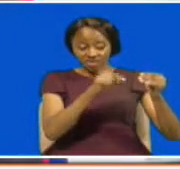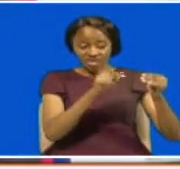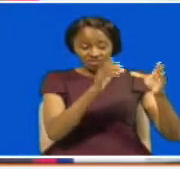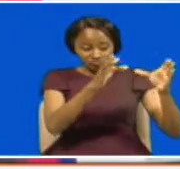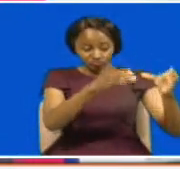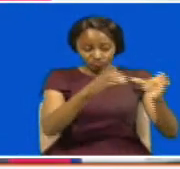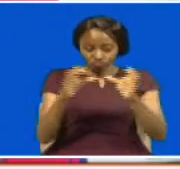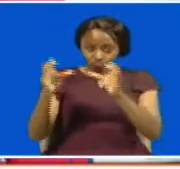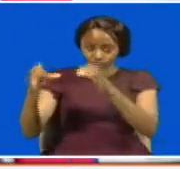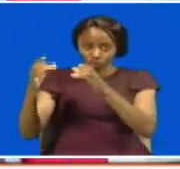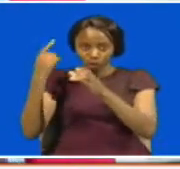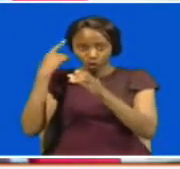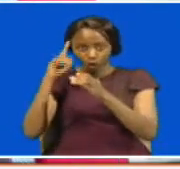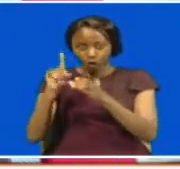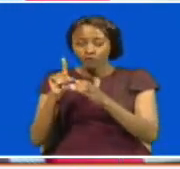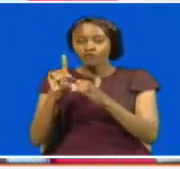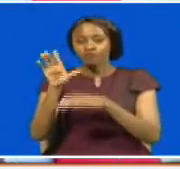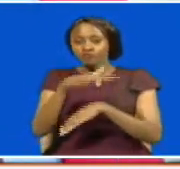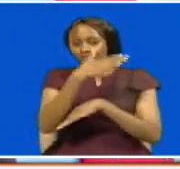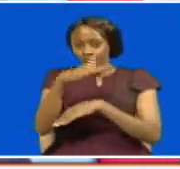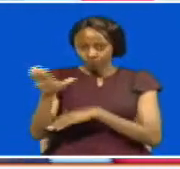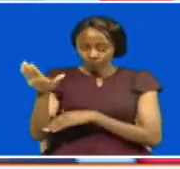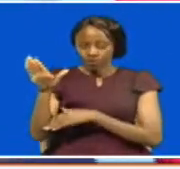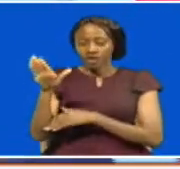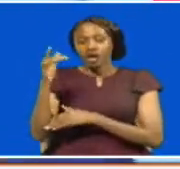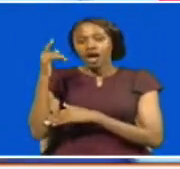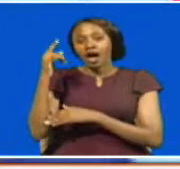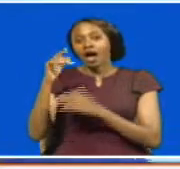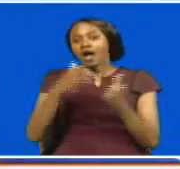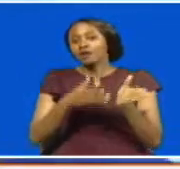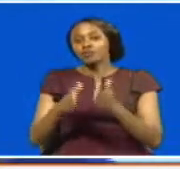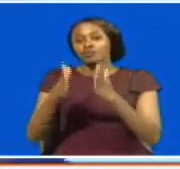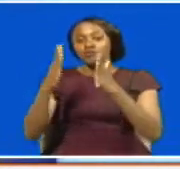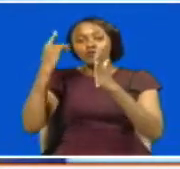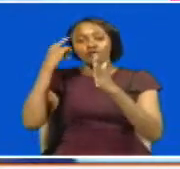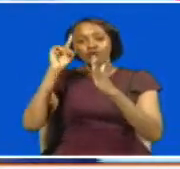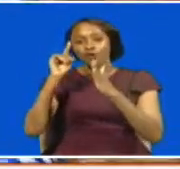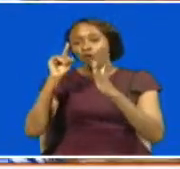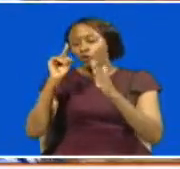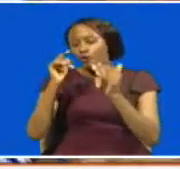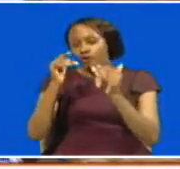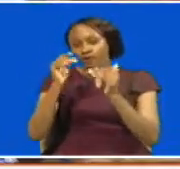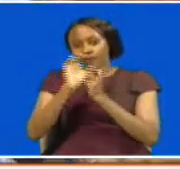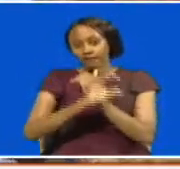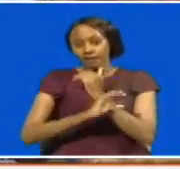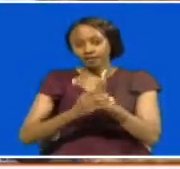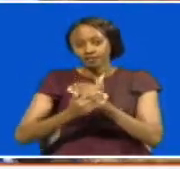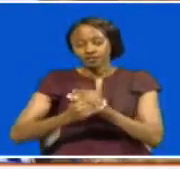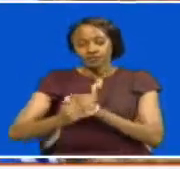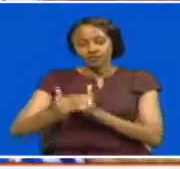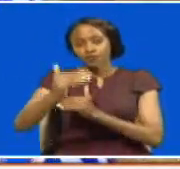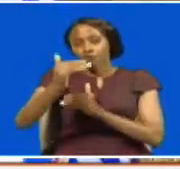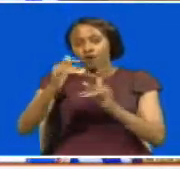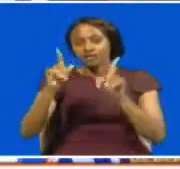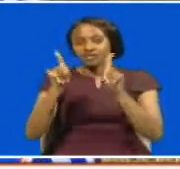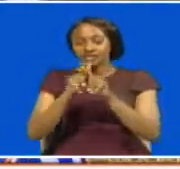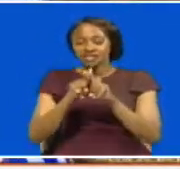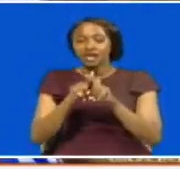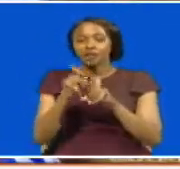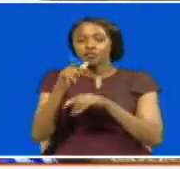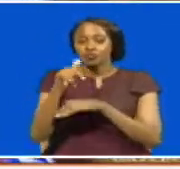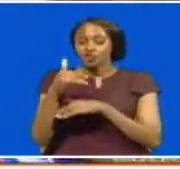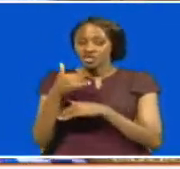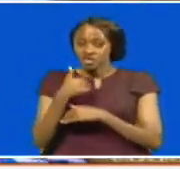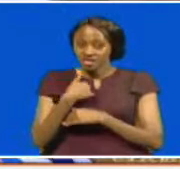bipartisan approach a chance for us to take the country forward. We have met and listened to